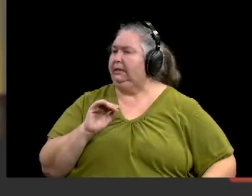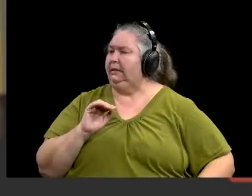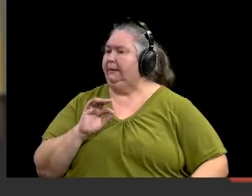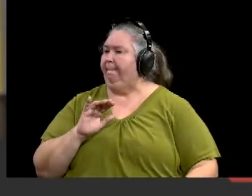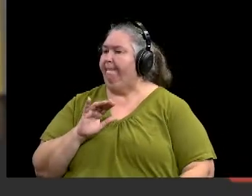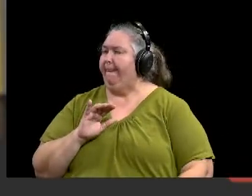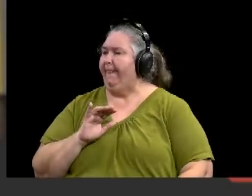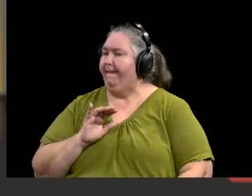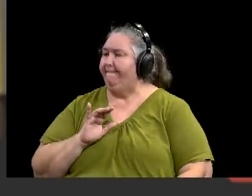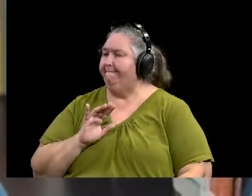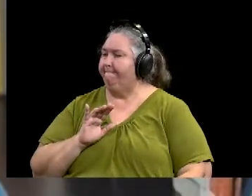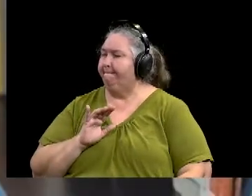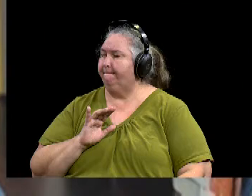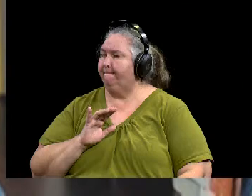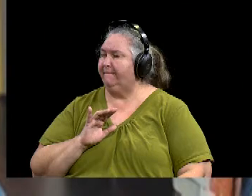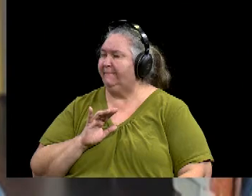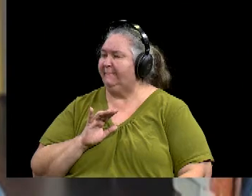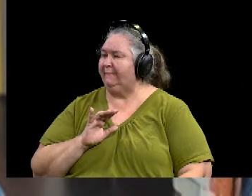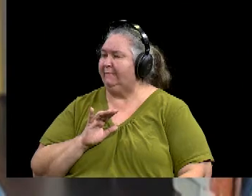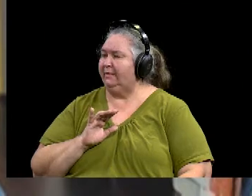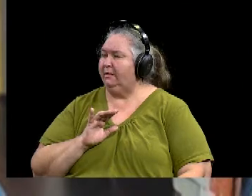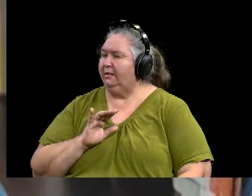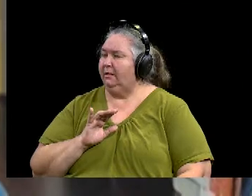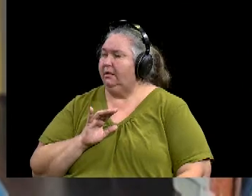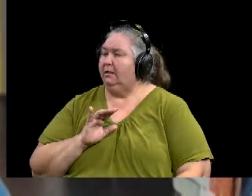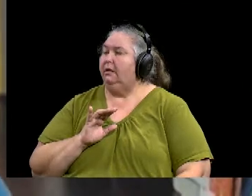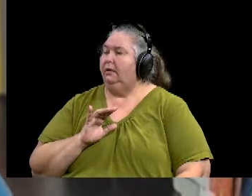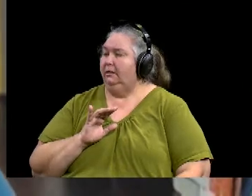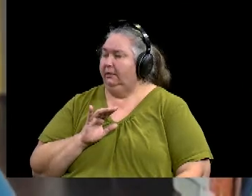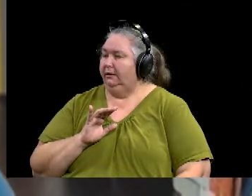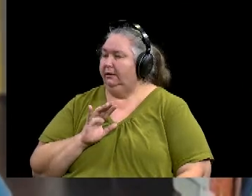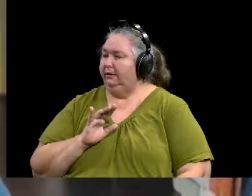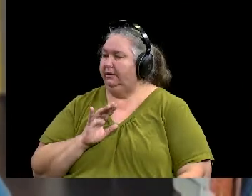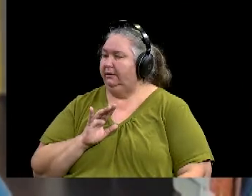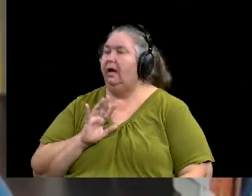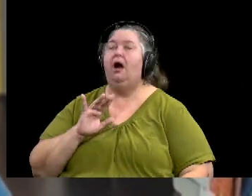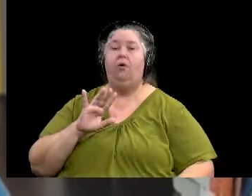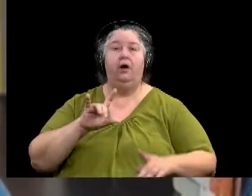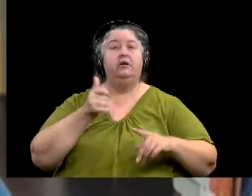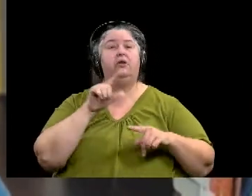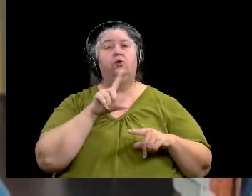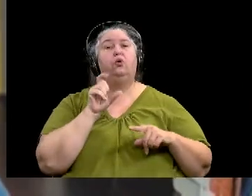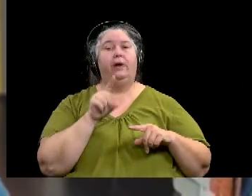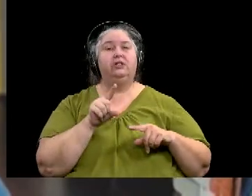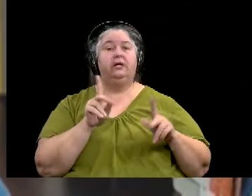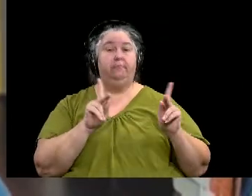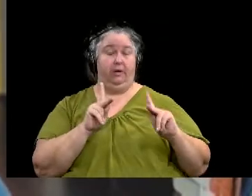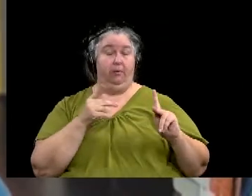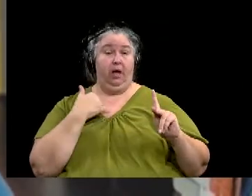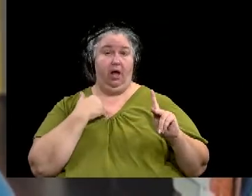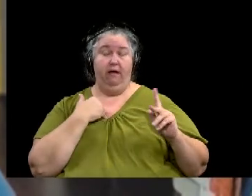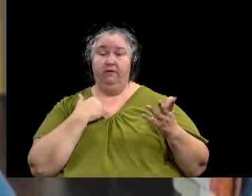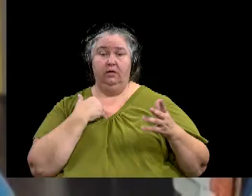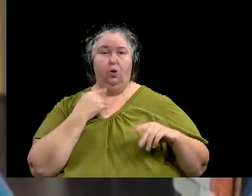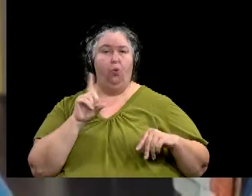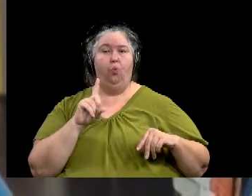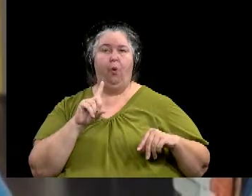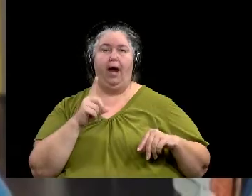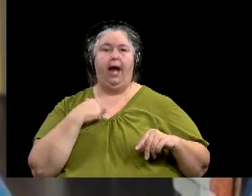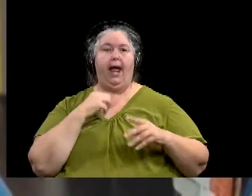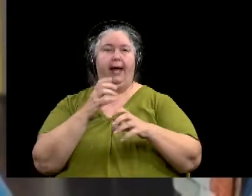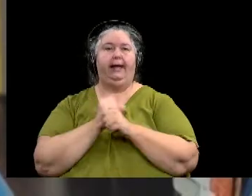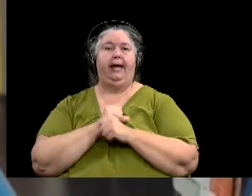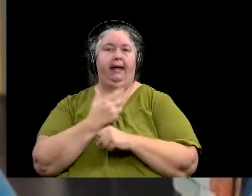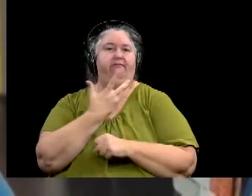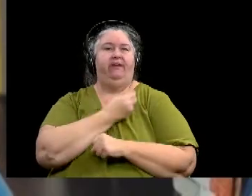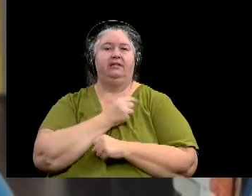And so another big question people have is, where can I get the vaccine? DSHS, the Department of State Health Services,